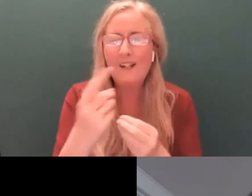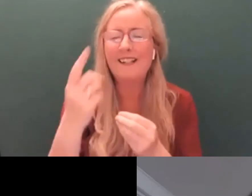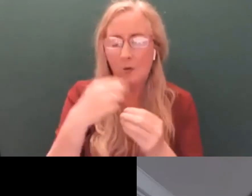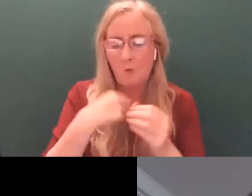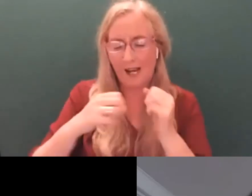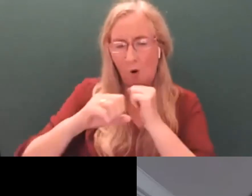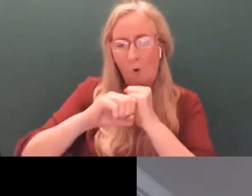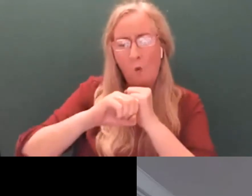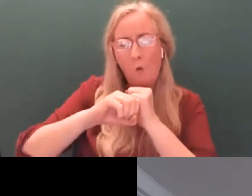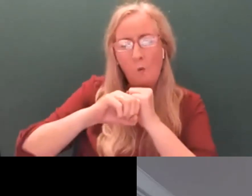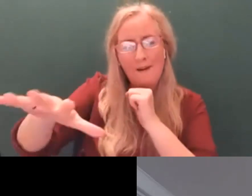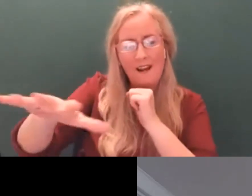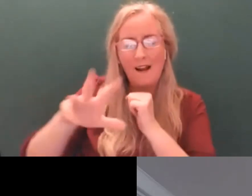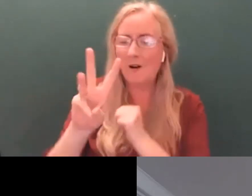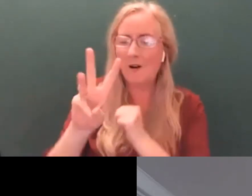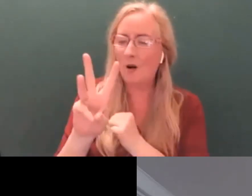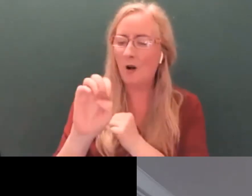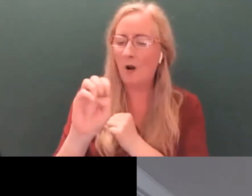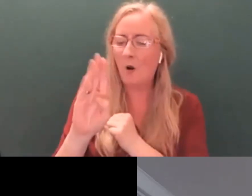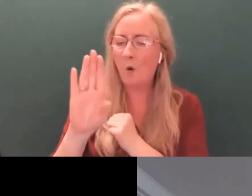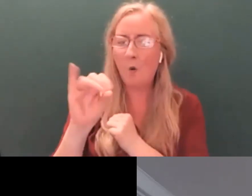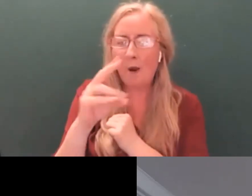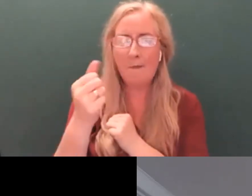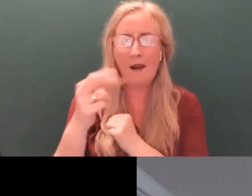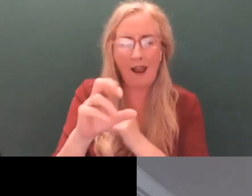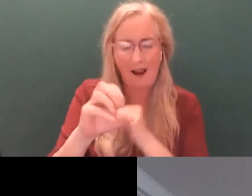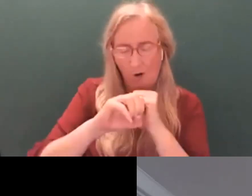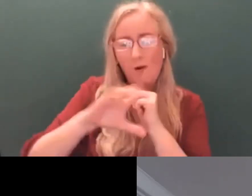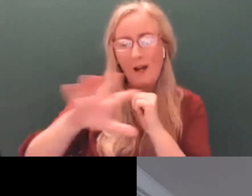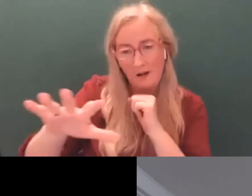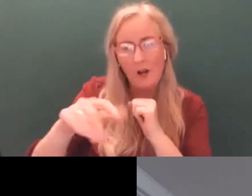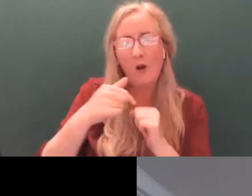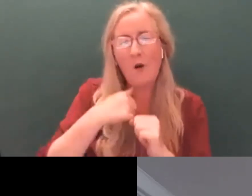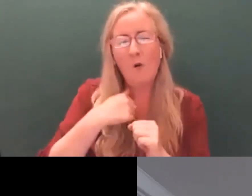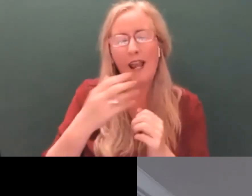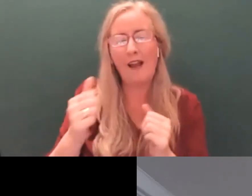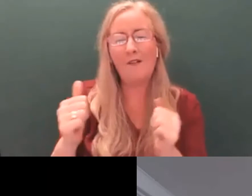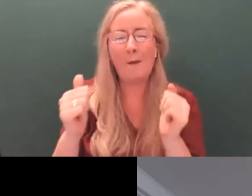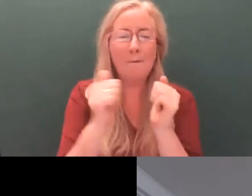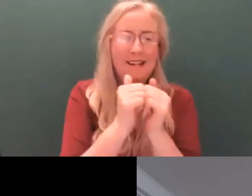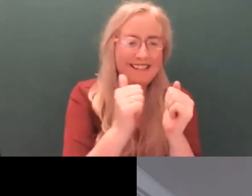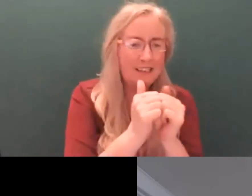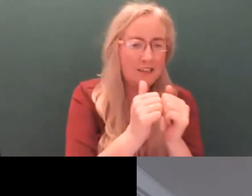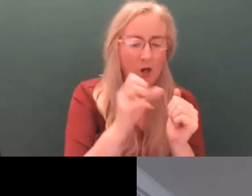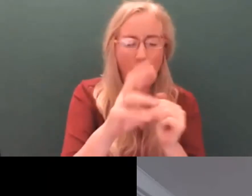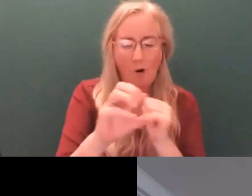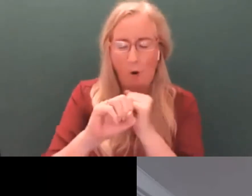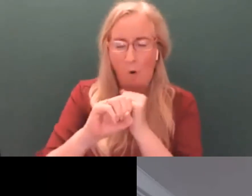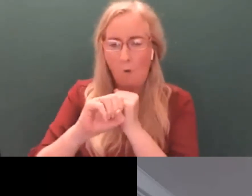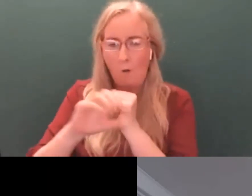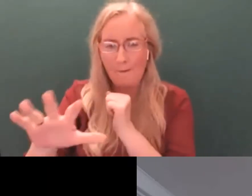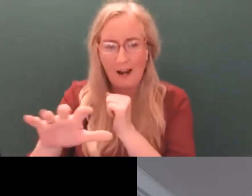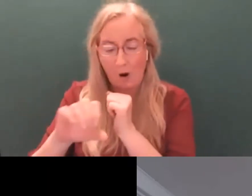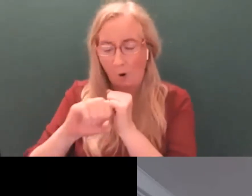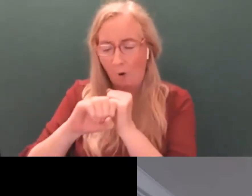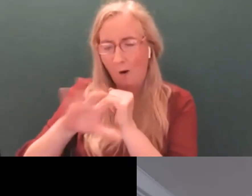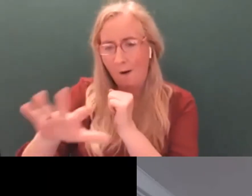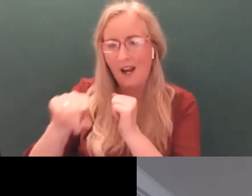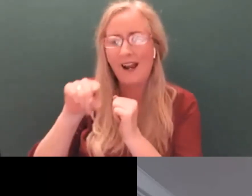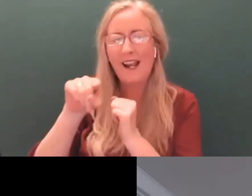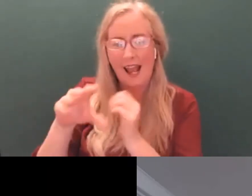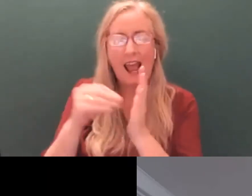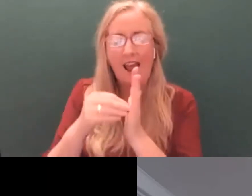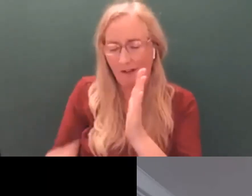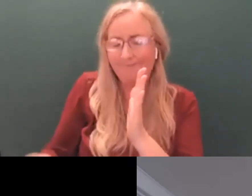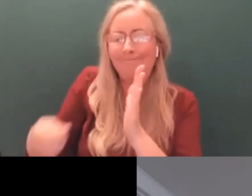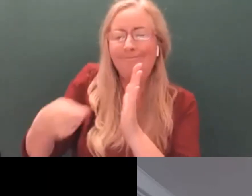Zoom, not wanting to leap into technical details, but the 2 choices of meetings or webinar. And webinar does have a significant cost